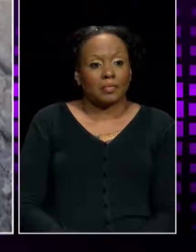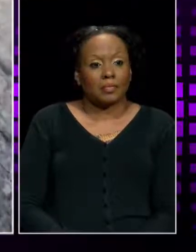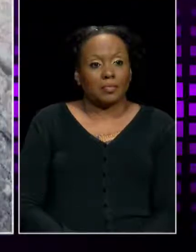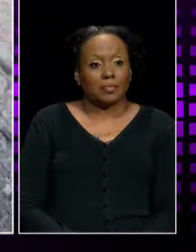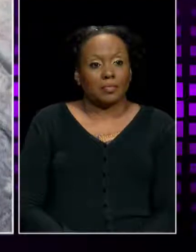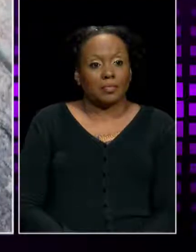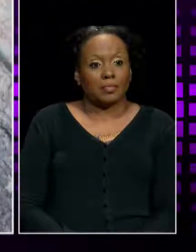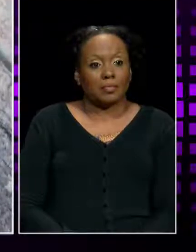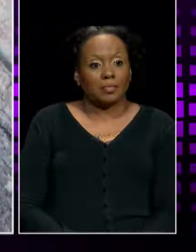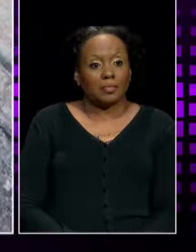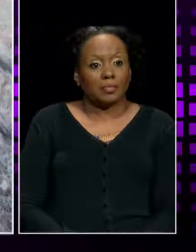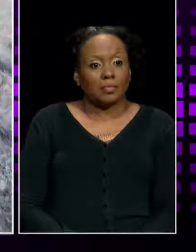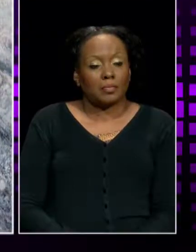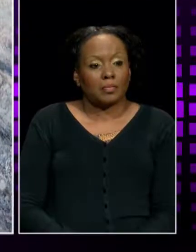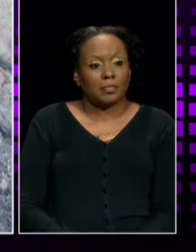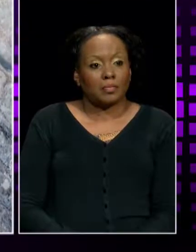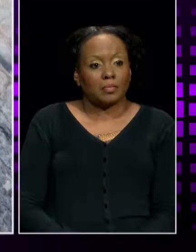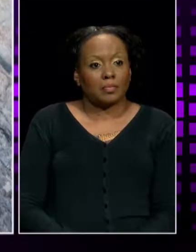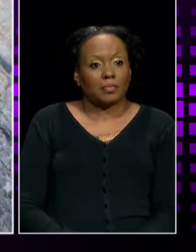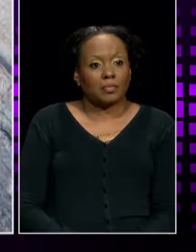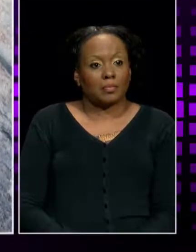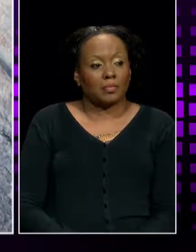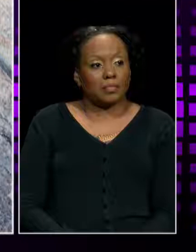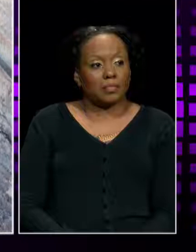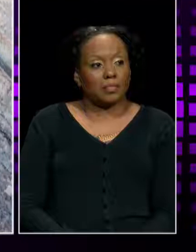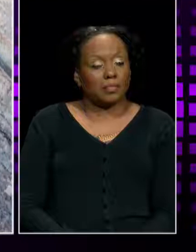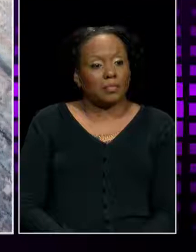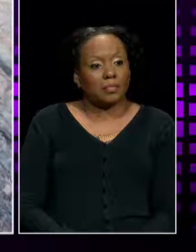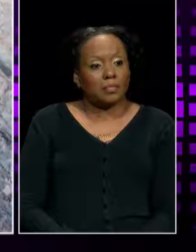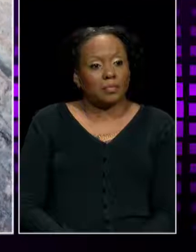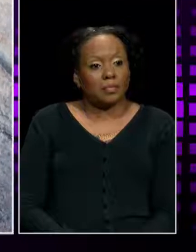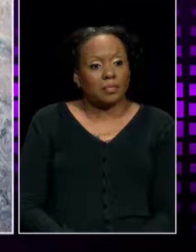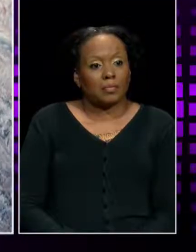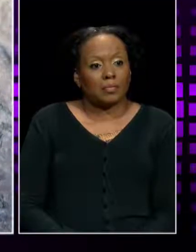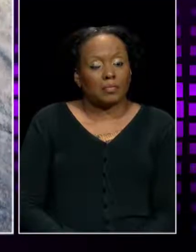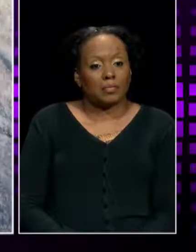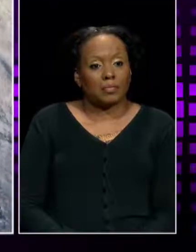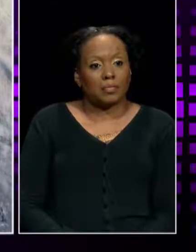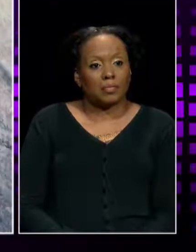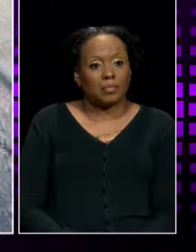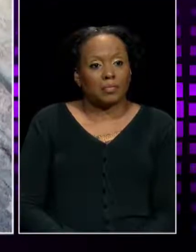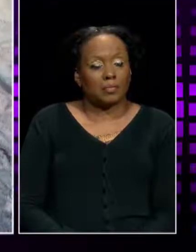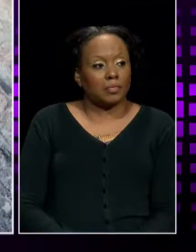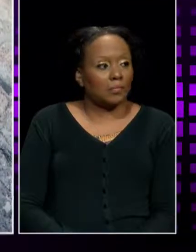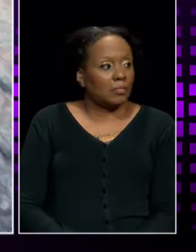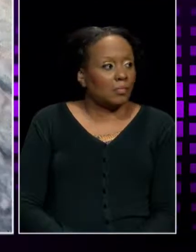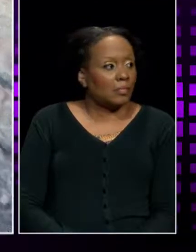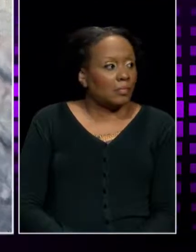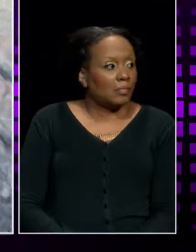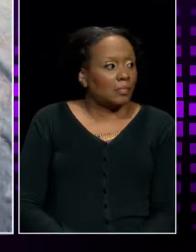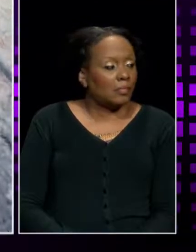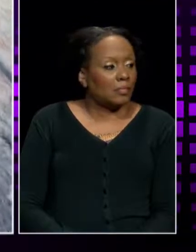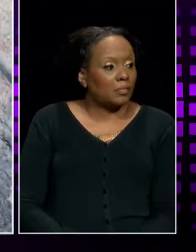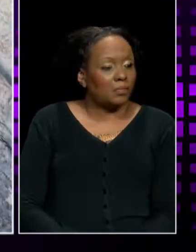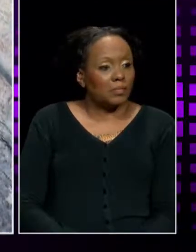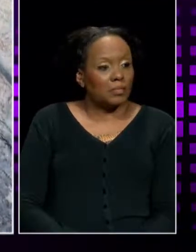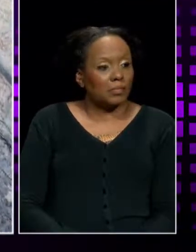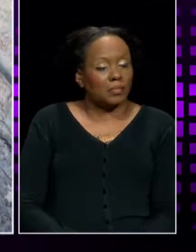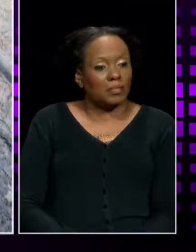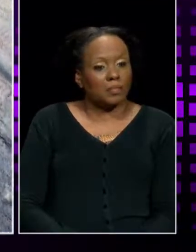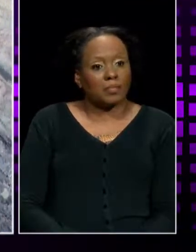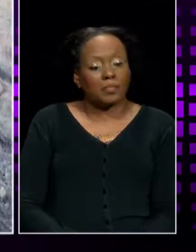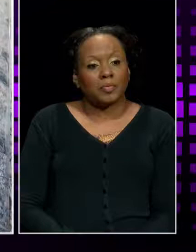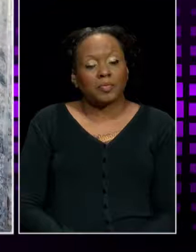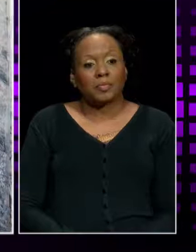Yes, I believe that they need a program for people, for the youth to express their needs because